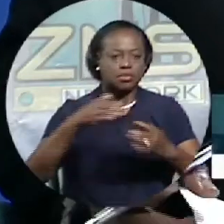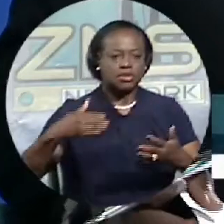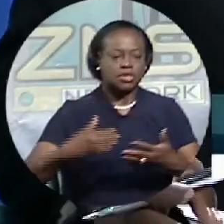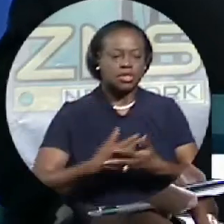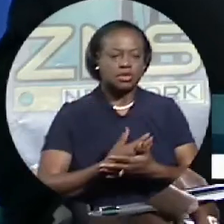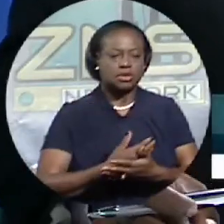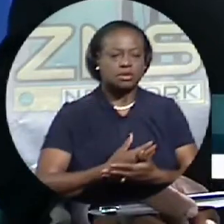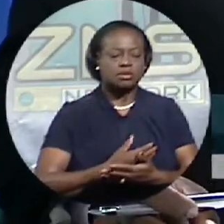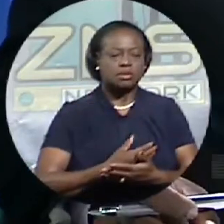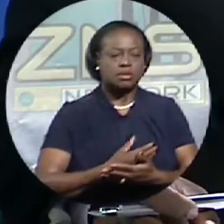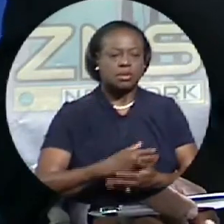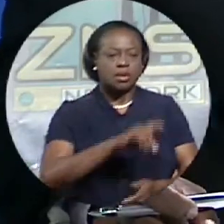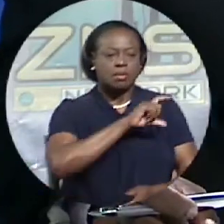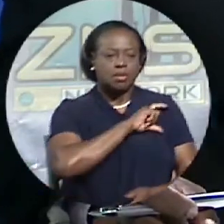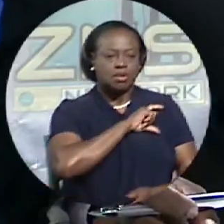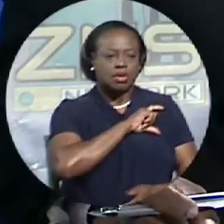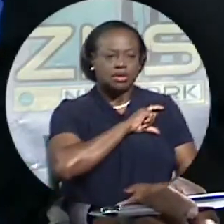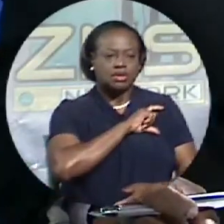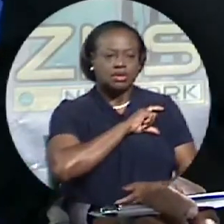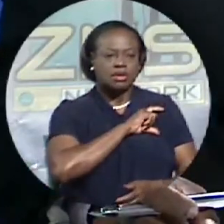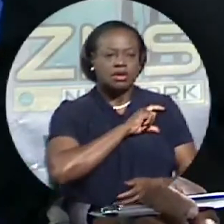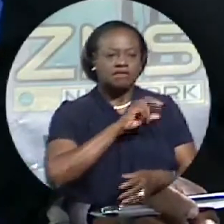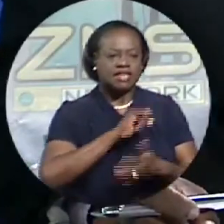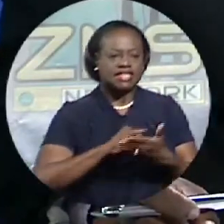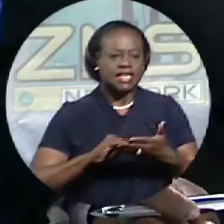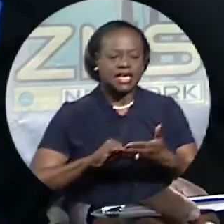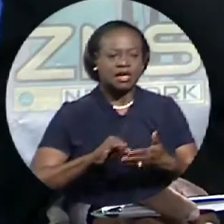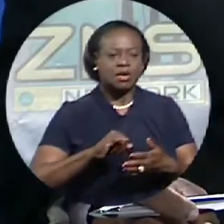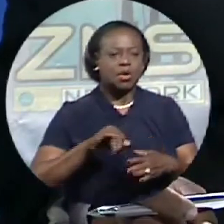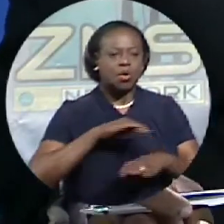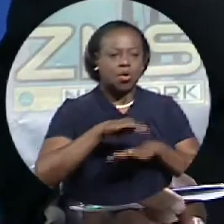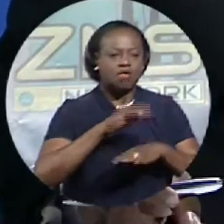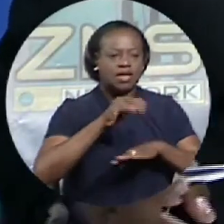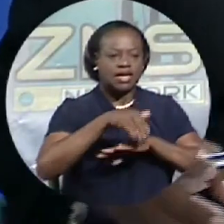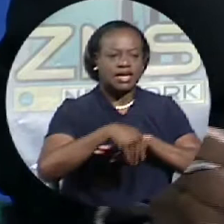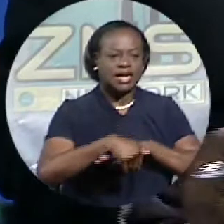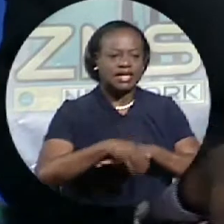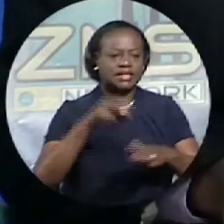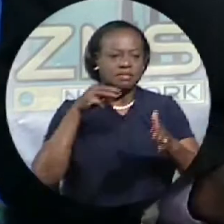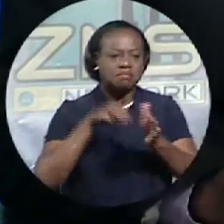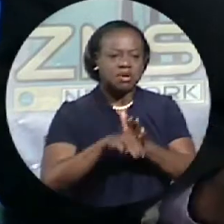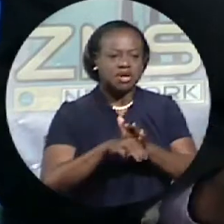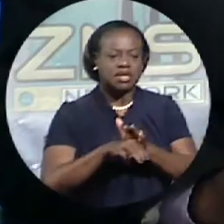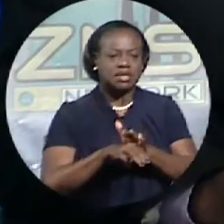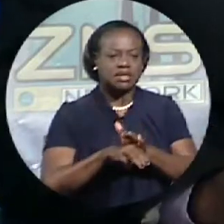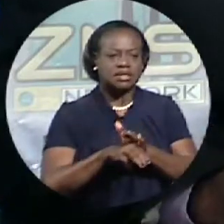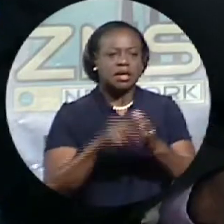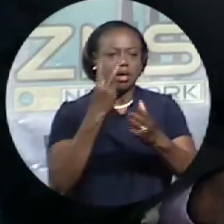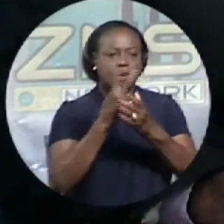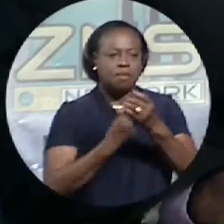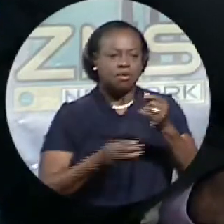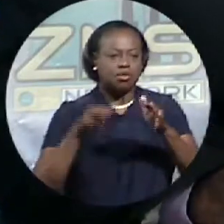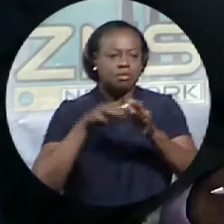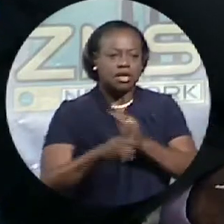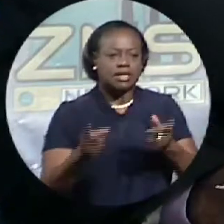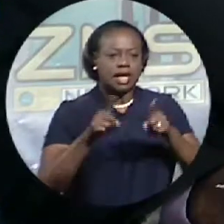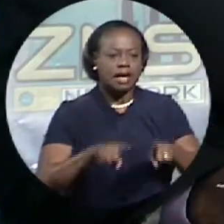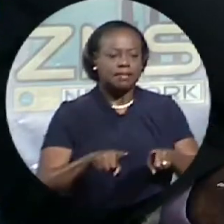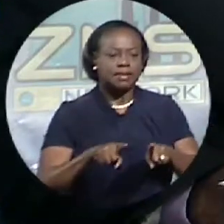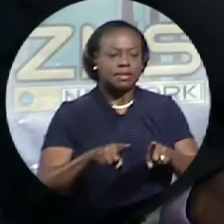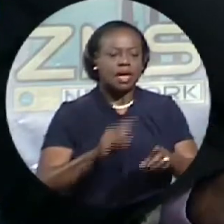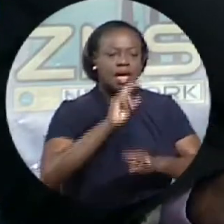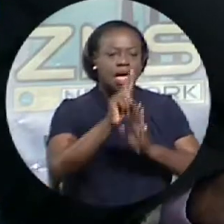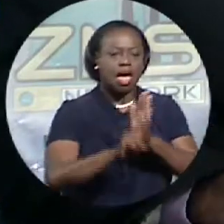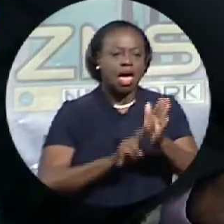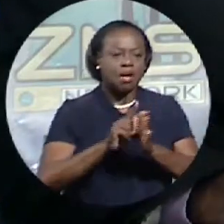police probe two overnight murders, proving crime continues to wreak havoc in our communities. Both homicides happening just hours apart